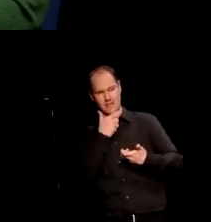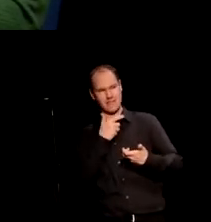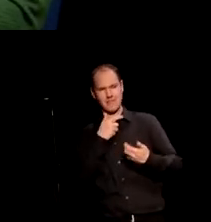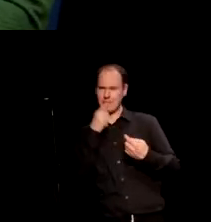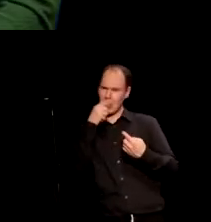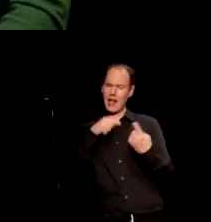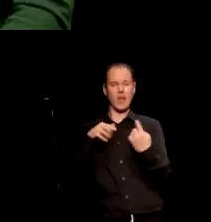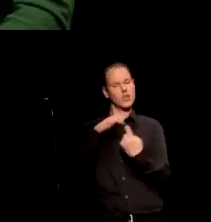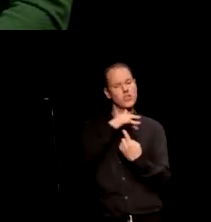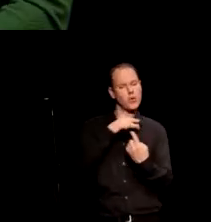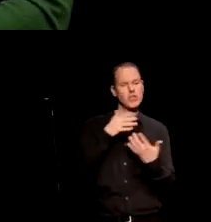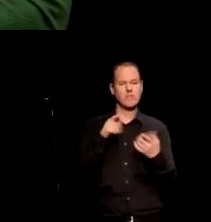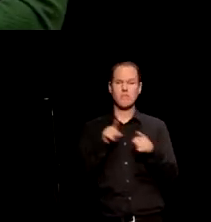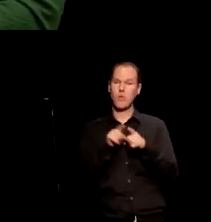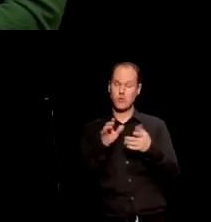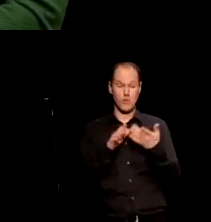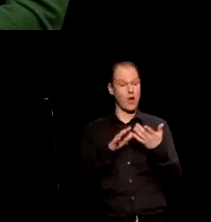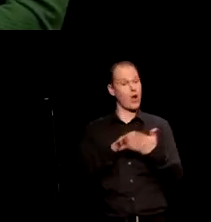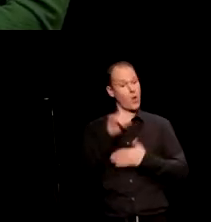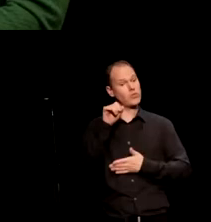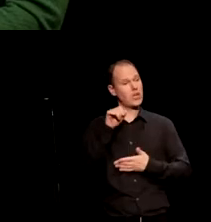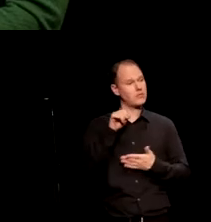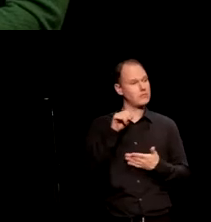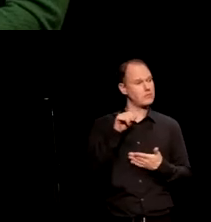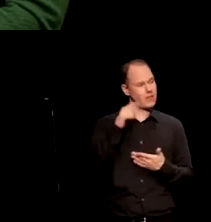socially and also as cultural producers.